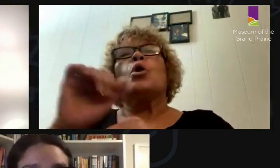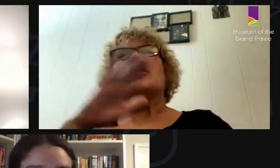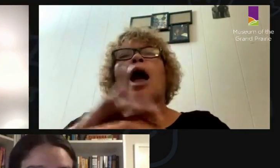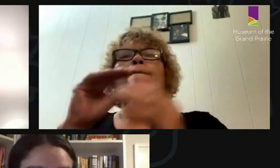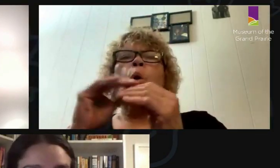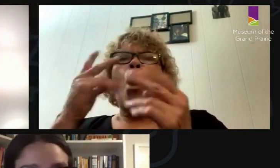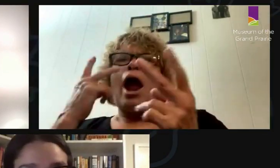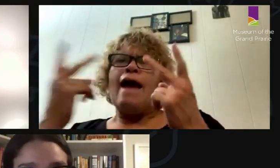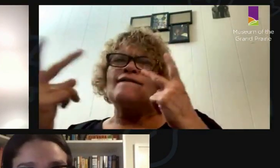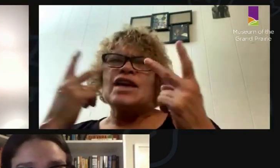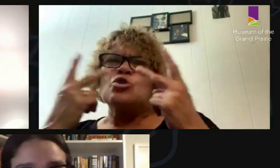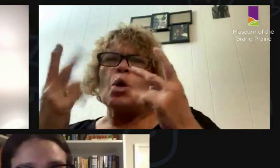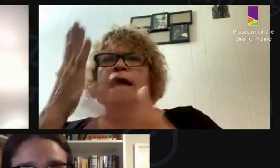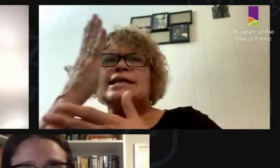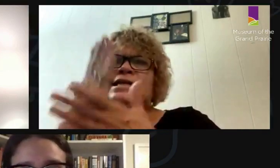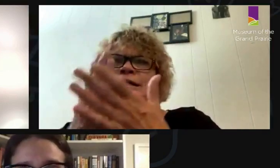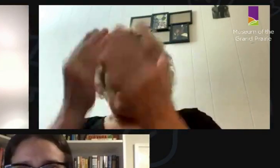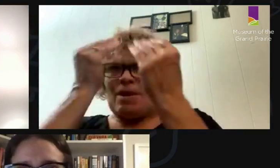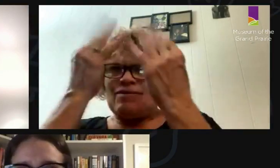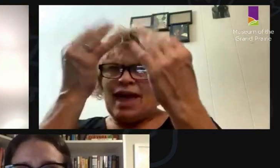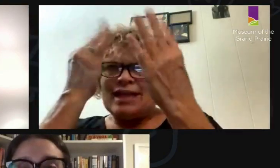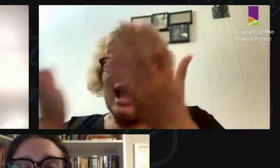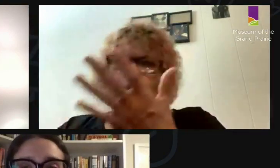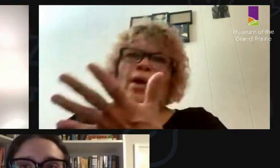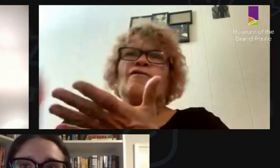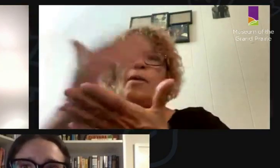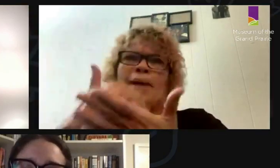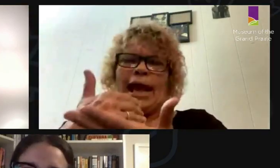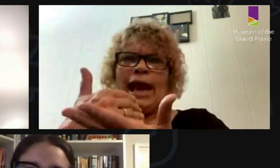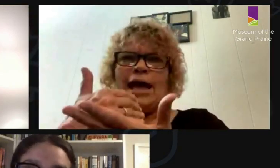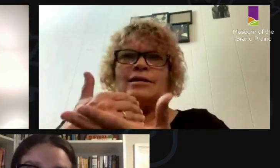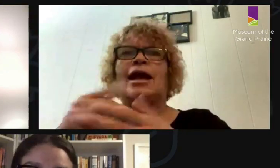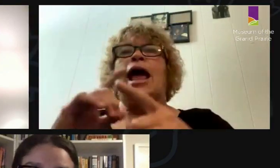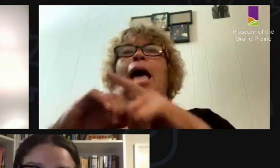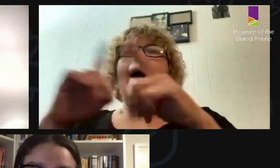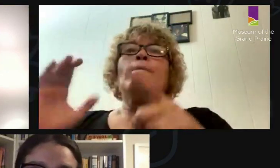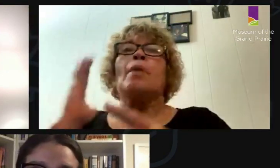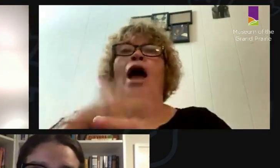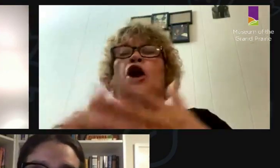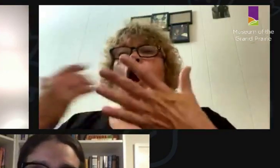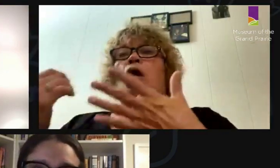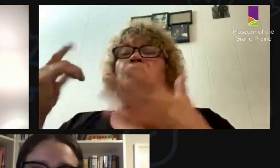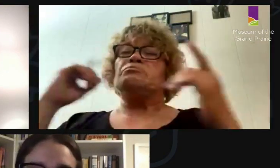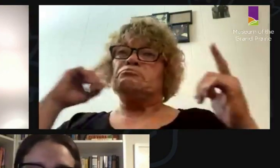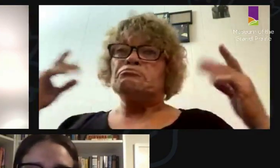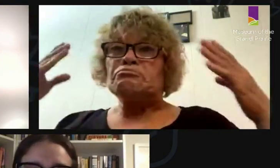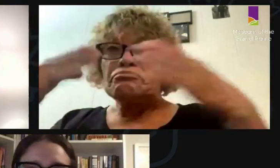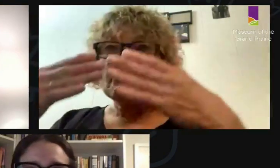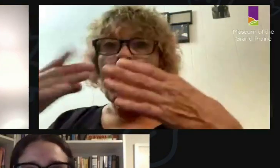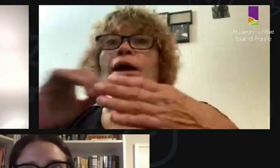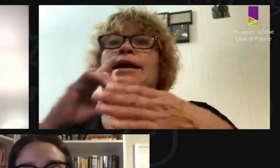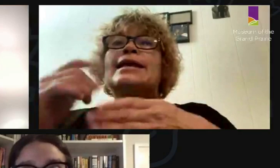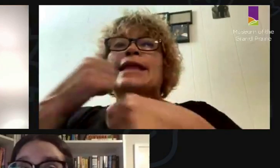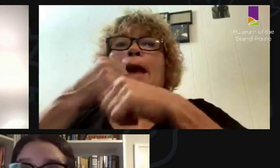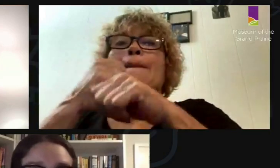visualizing some of the data that we've been collecting. But our primary focus right now is building